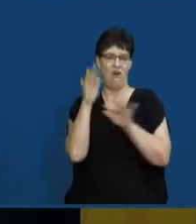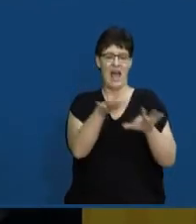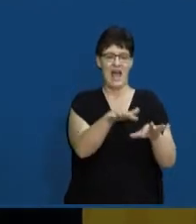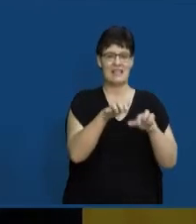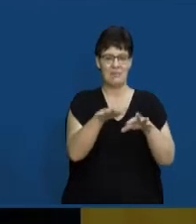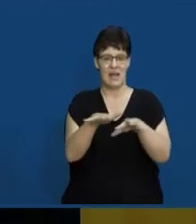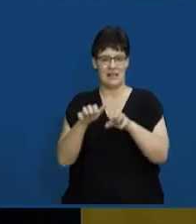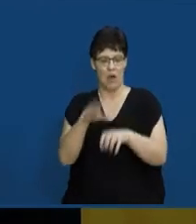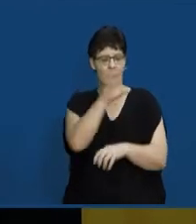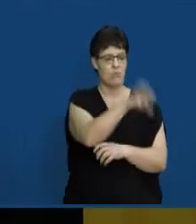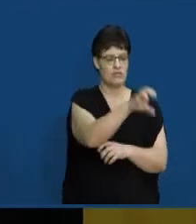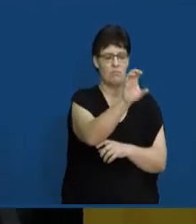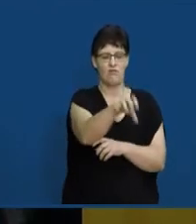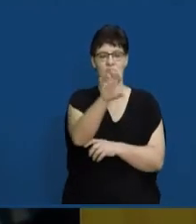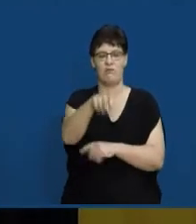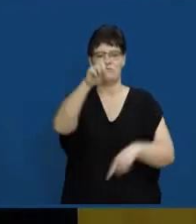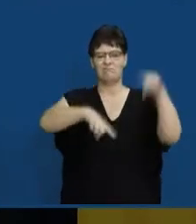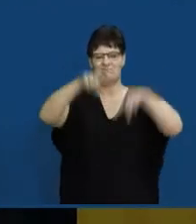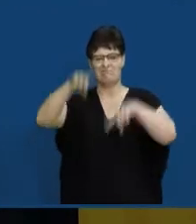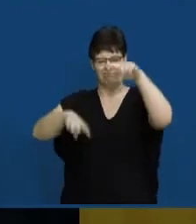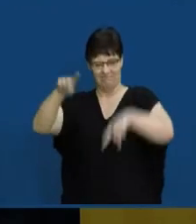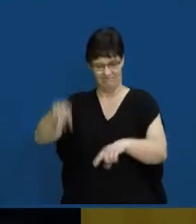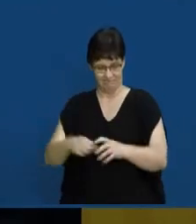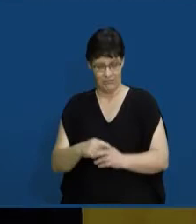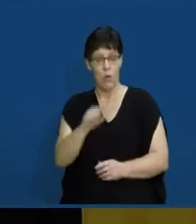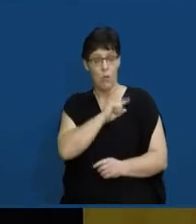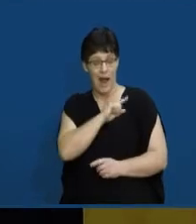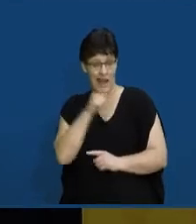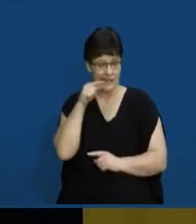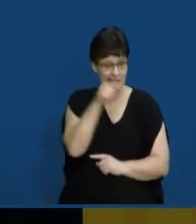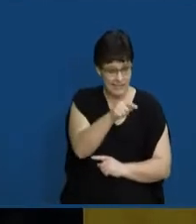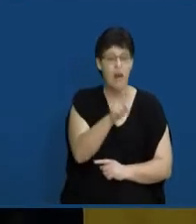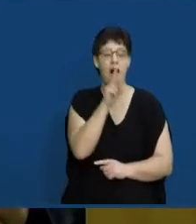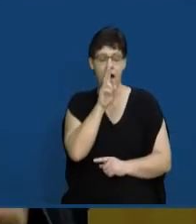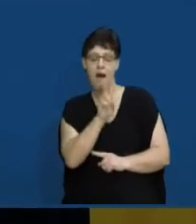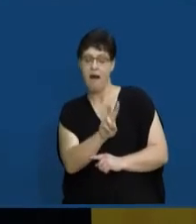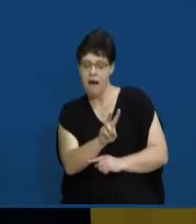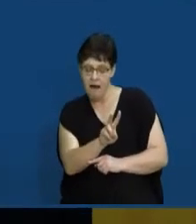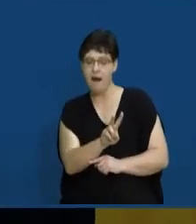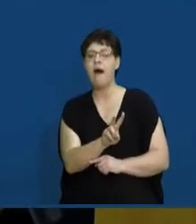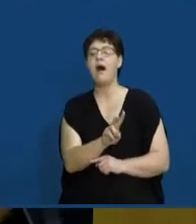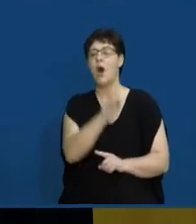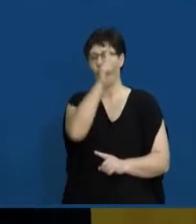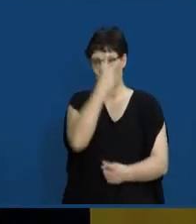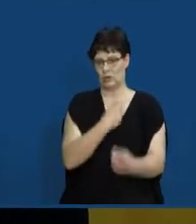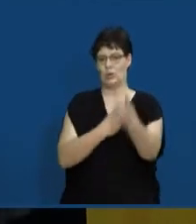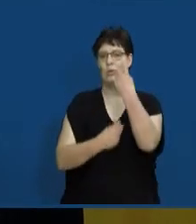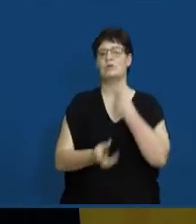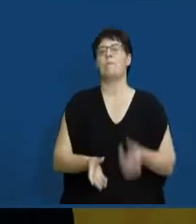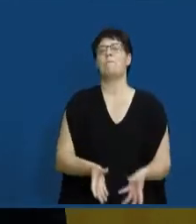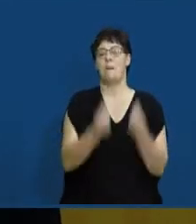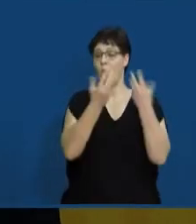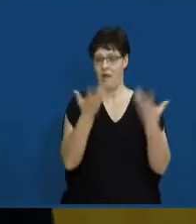various provinces, because that will give you an indication of the types of questions that you can get in paper